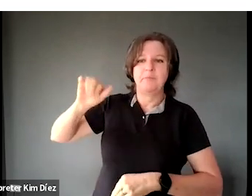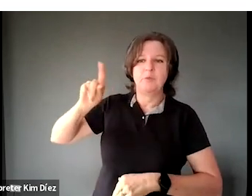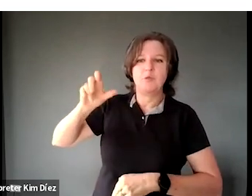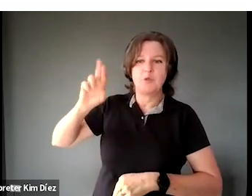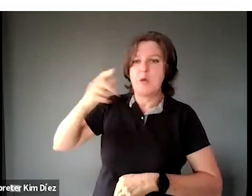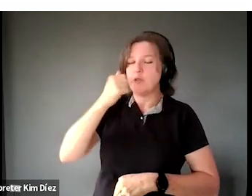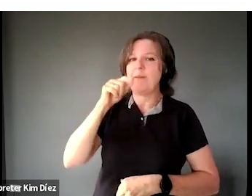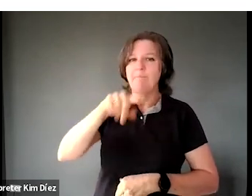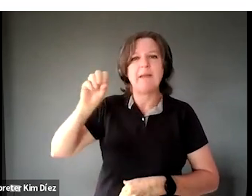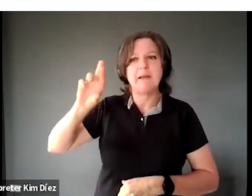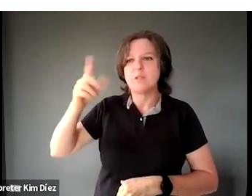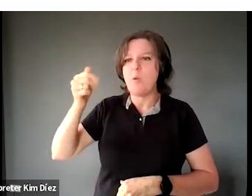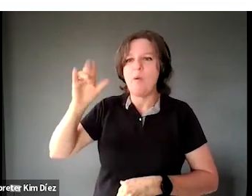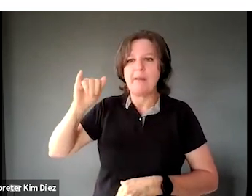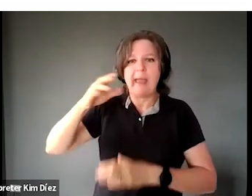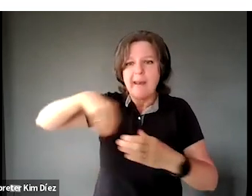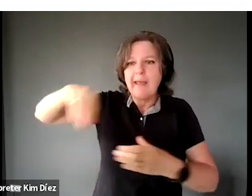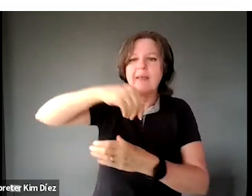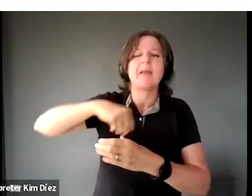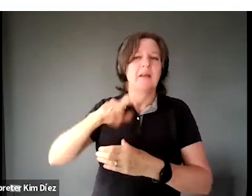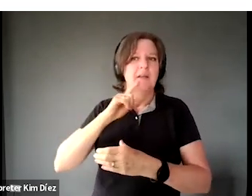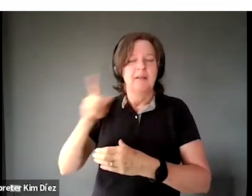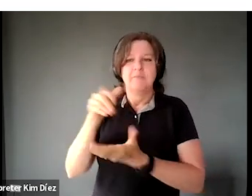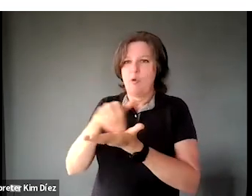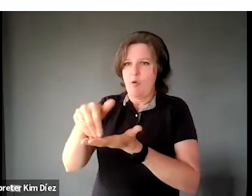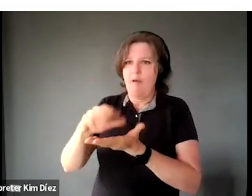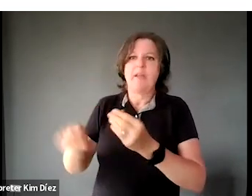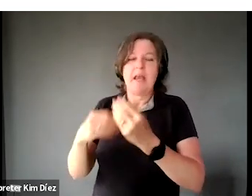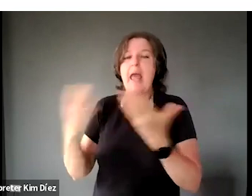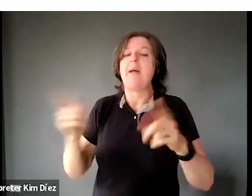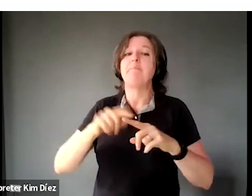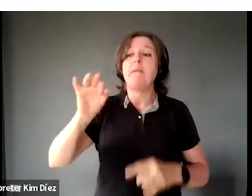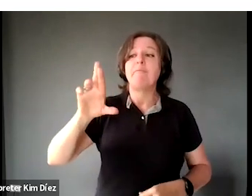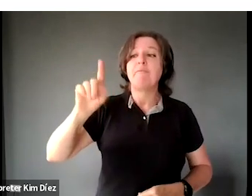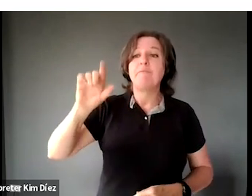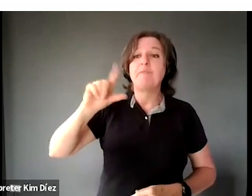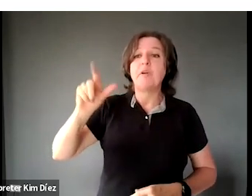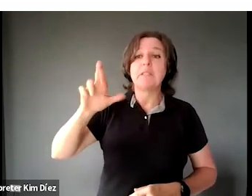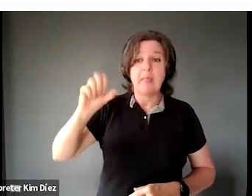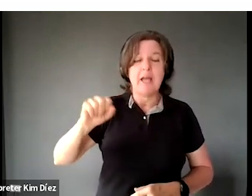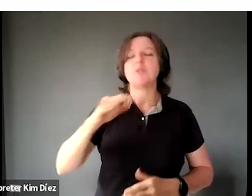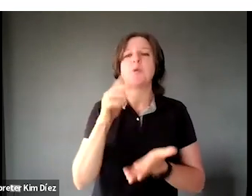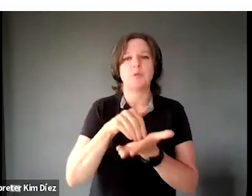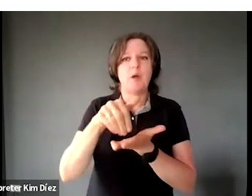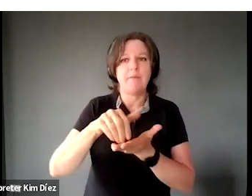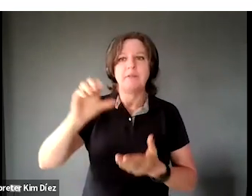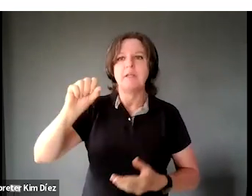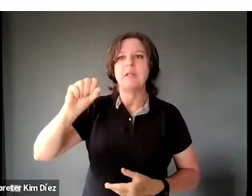amendments always have a little bit of everything, right? Synthetic fertilizers don't